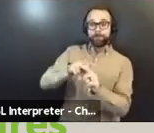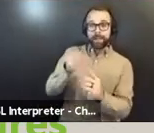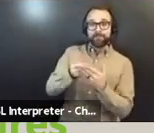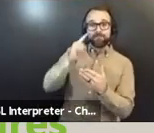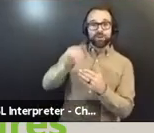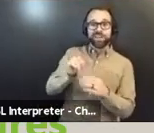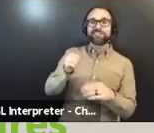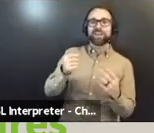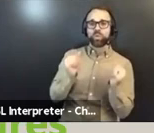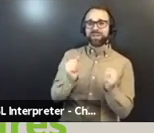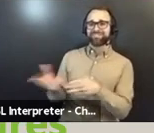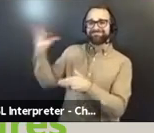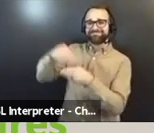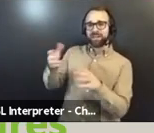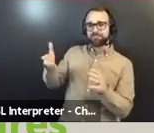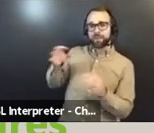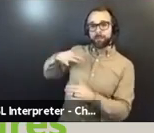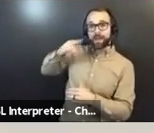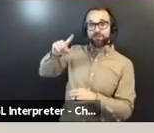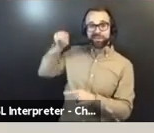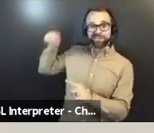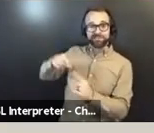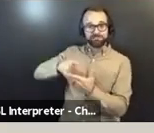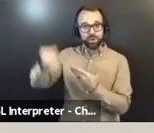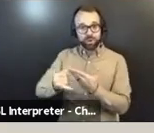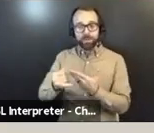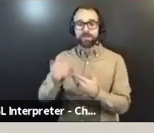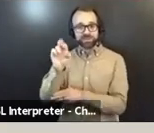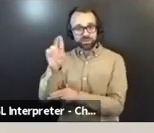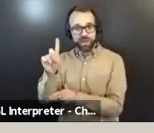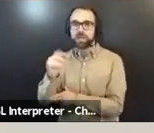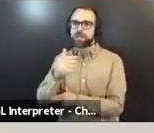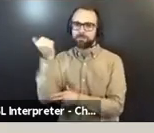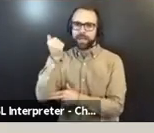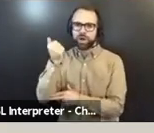the better it is and the more beneficial it is. Now, if you're a foreign-owned company